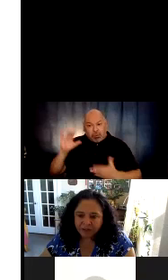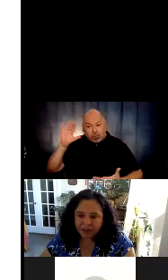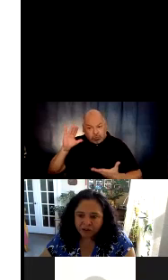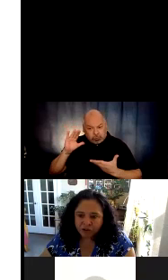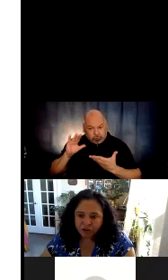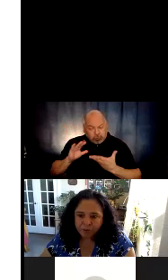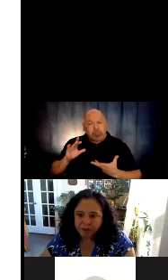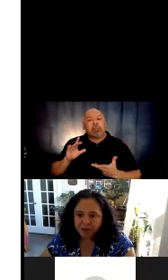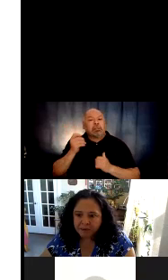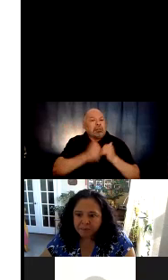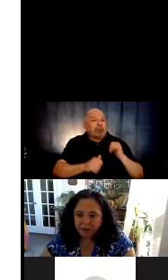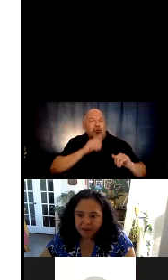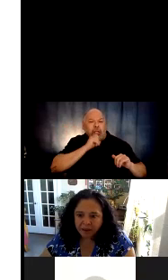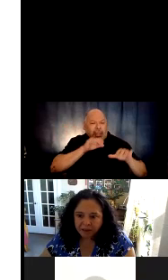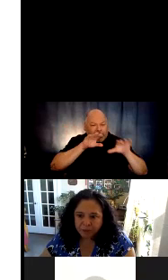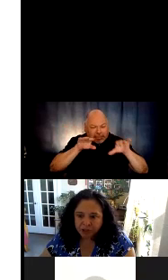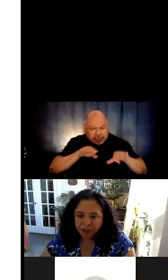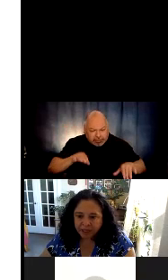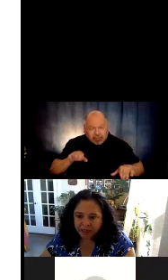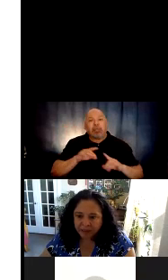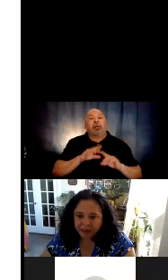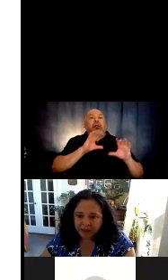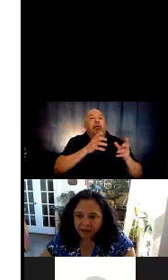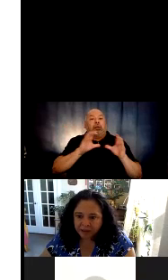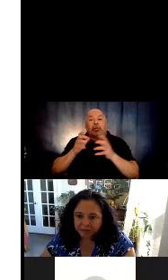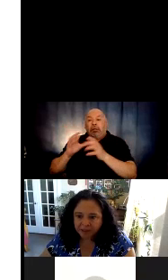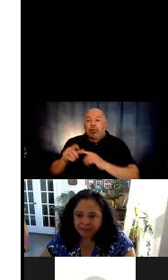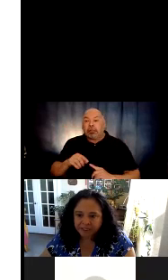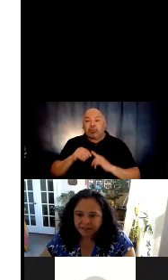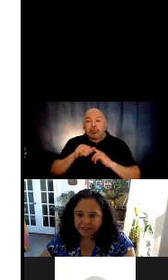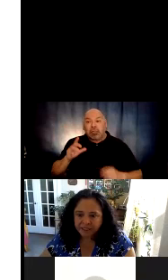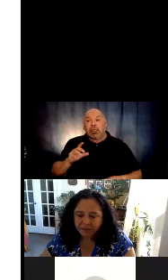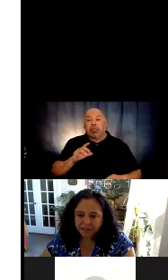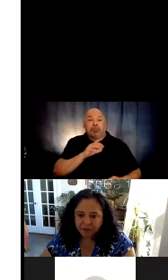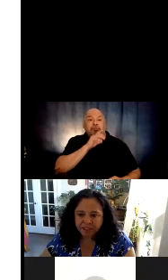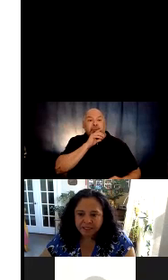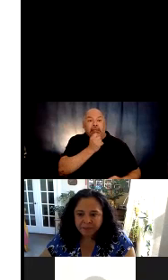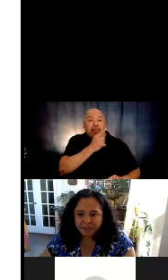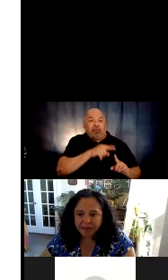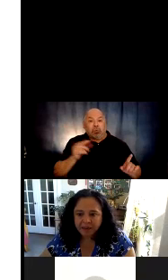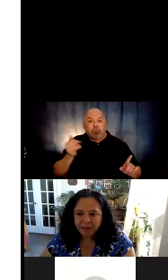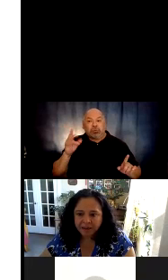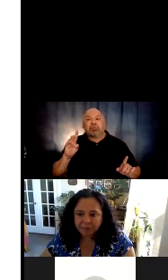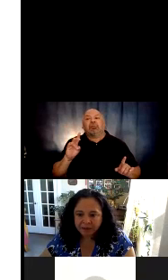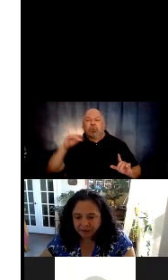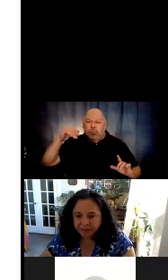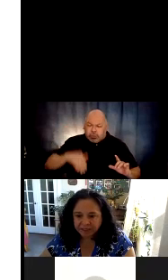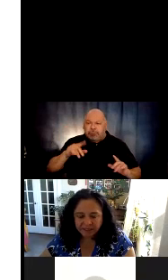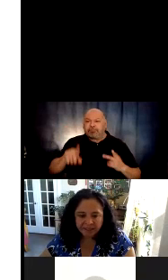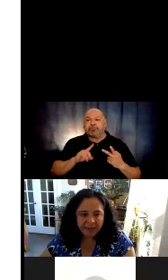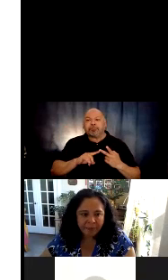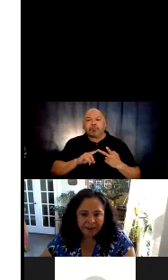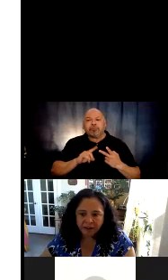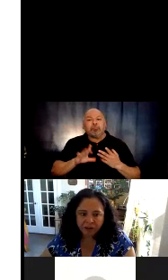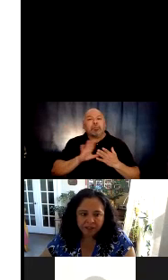in every age group, especially in the 11 to 17. We see a pretty steep decline, but it's nice